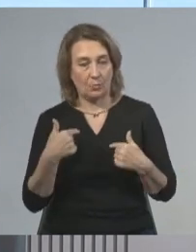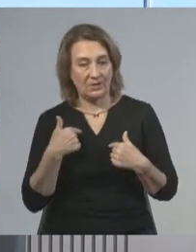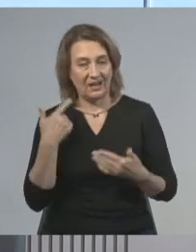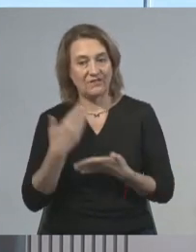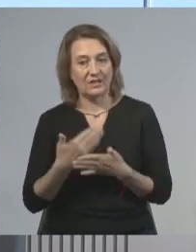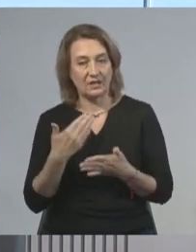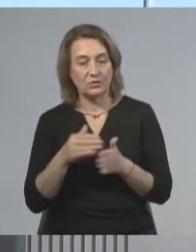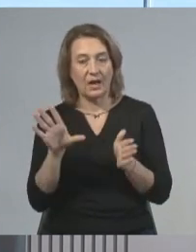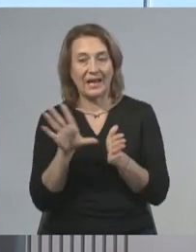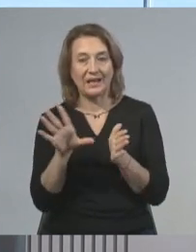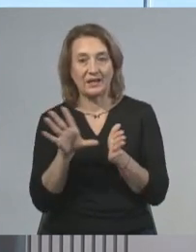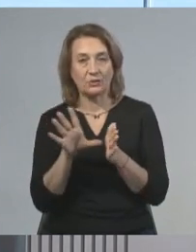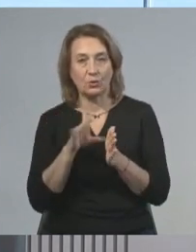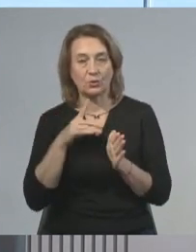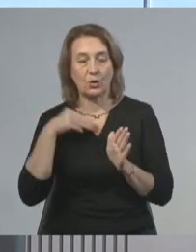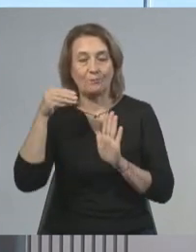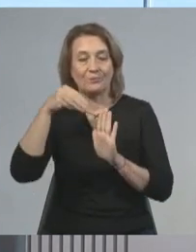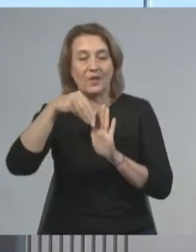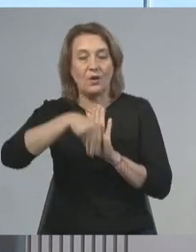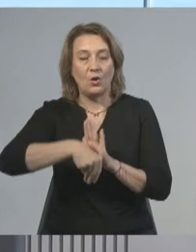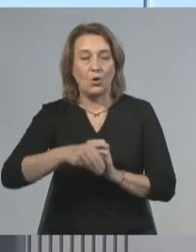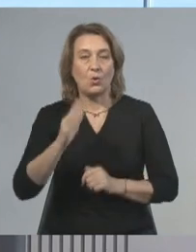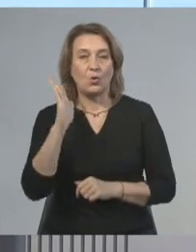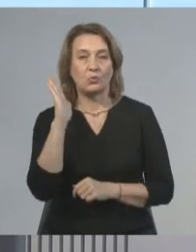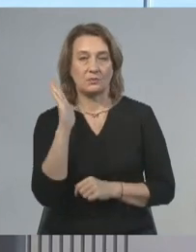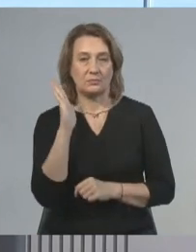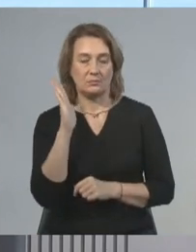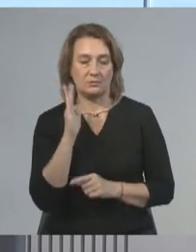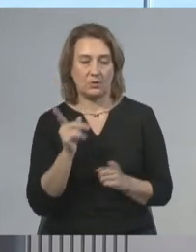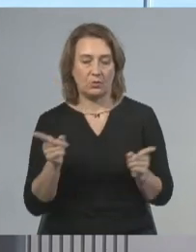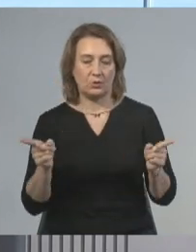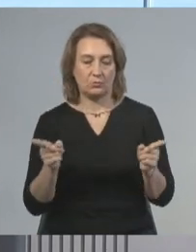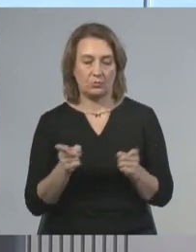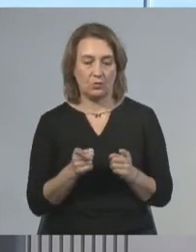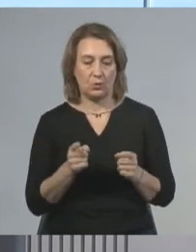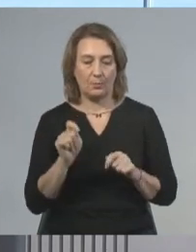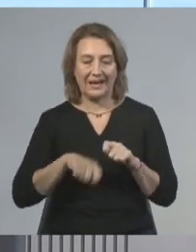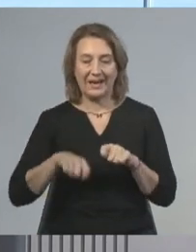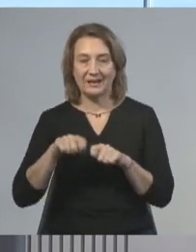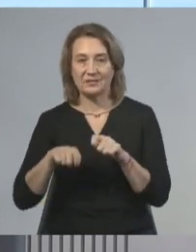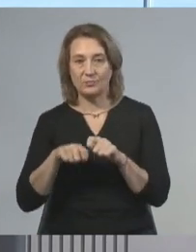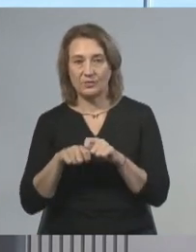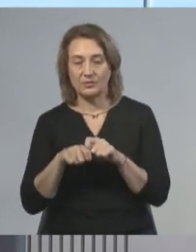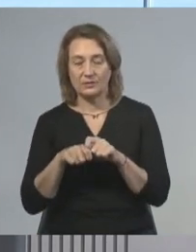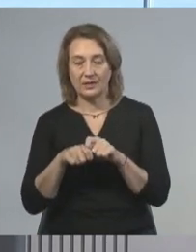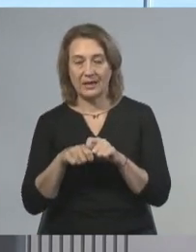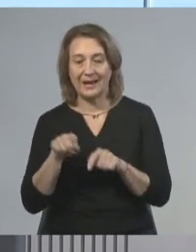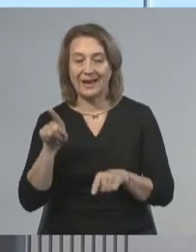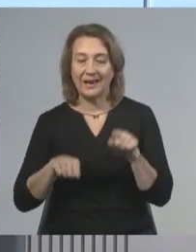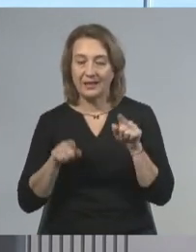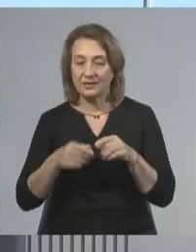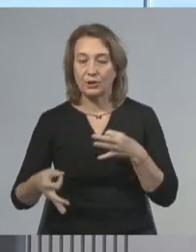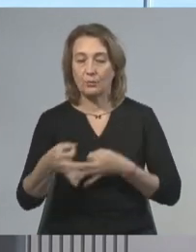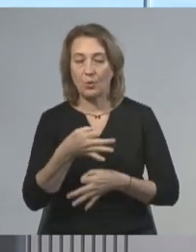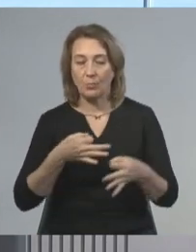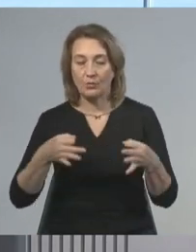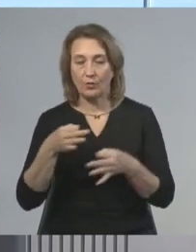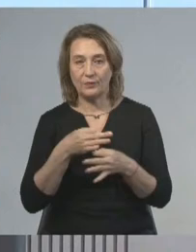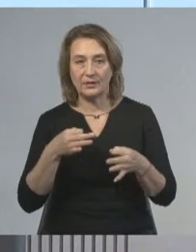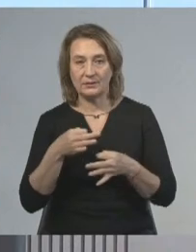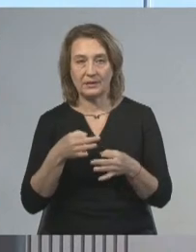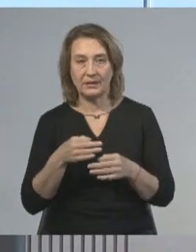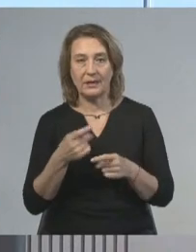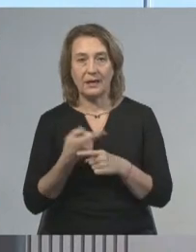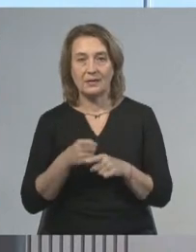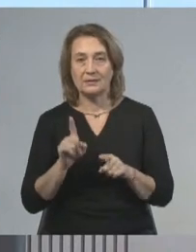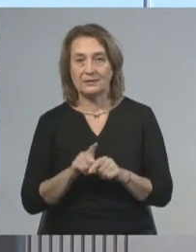because it seems to me that electronic voting is is like for is a work of very narrow field of experts